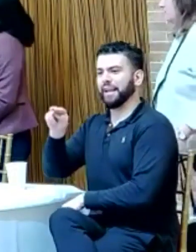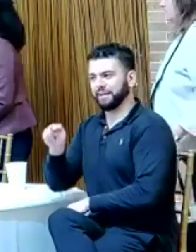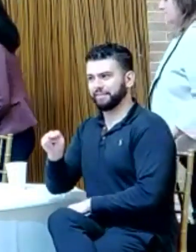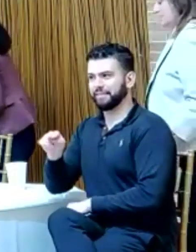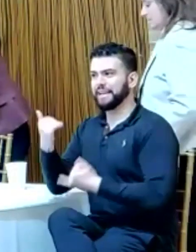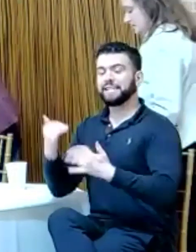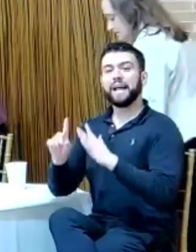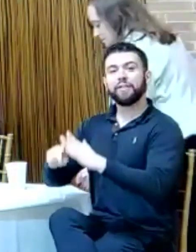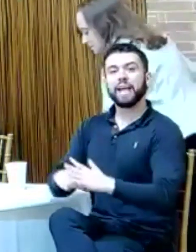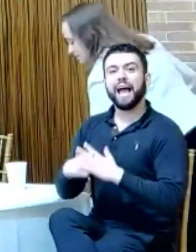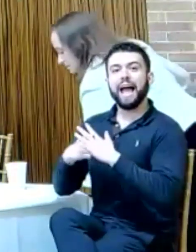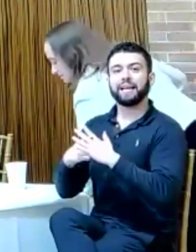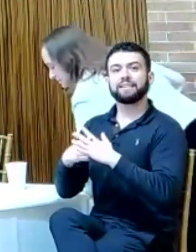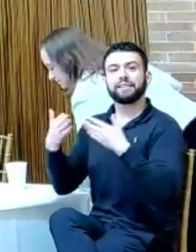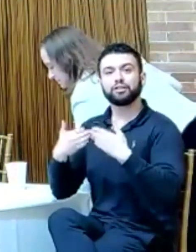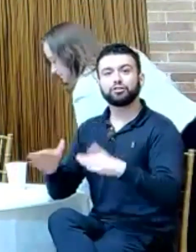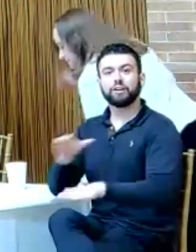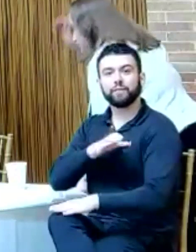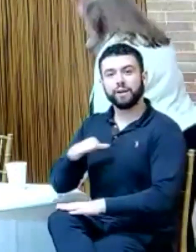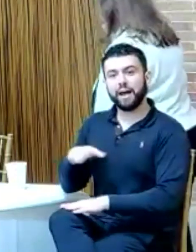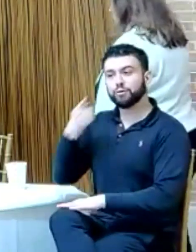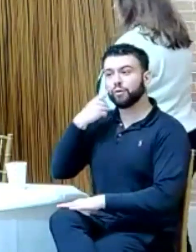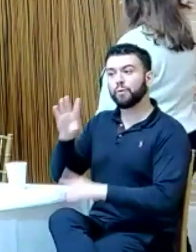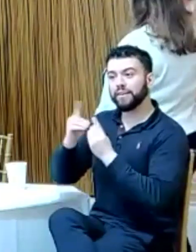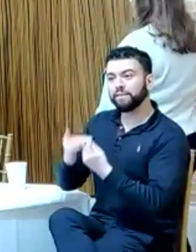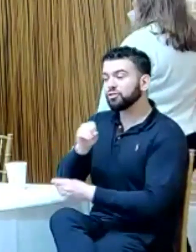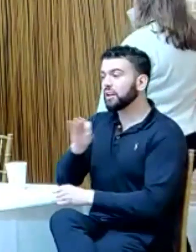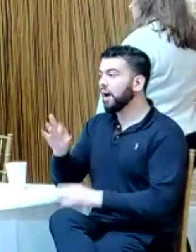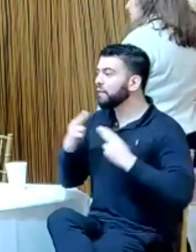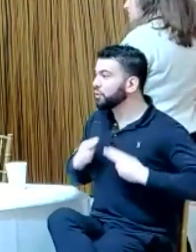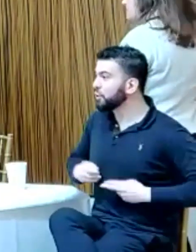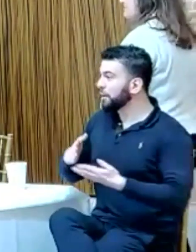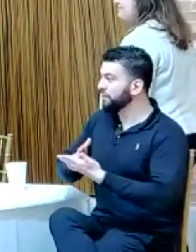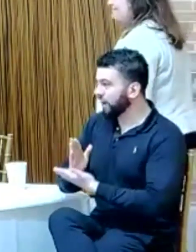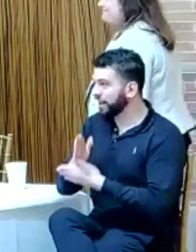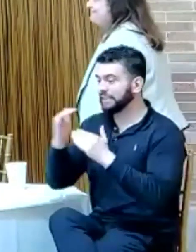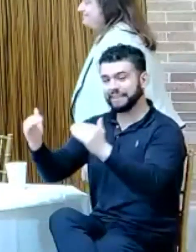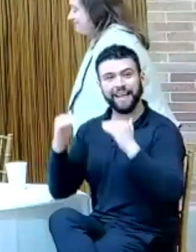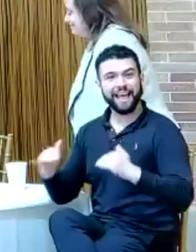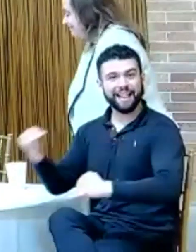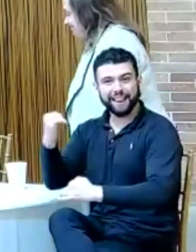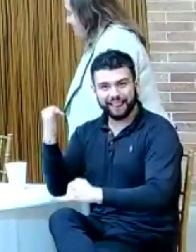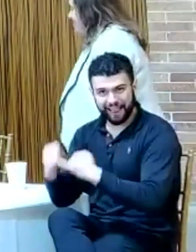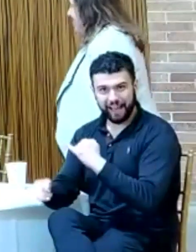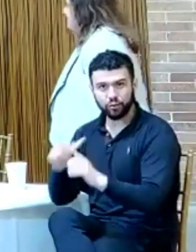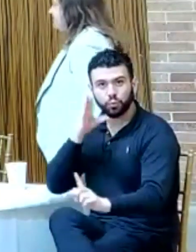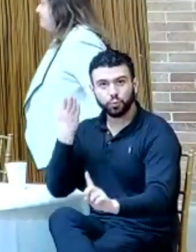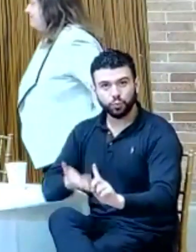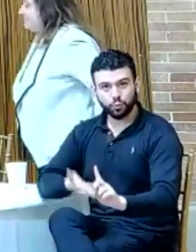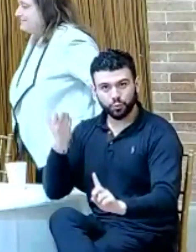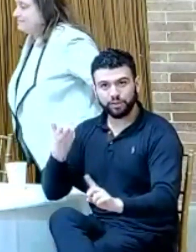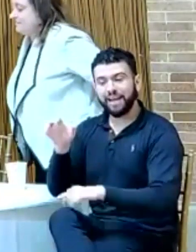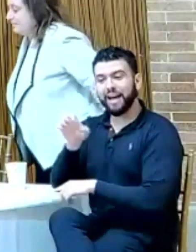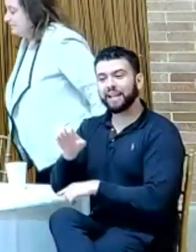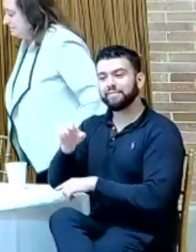general counsel at the division of Human Rights and last but not least